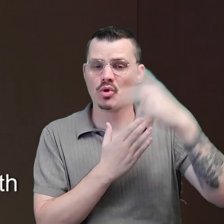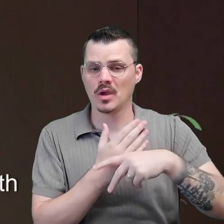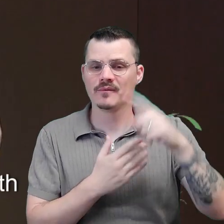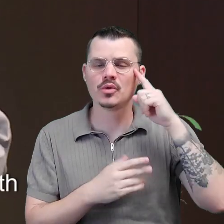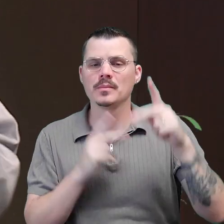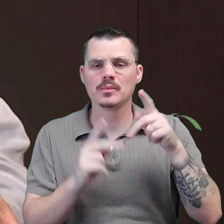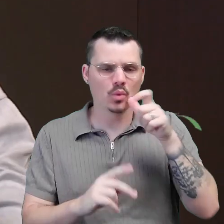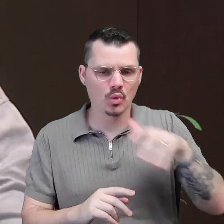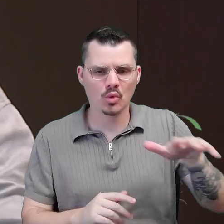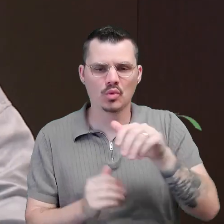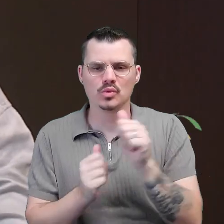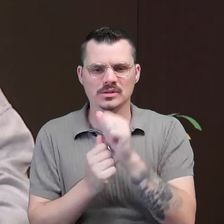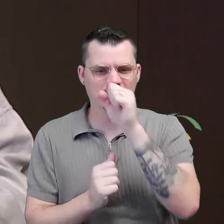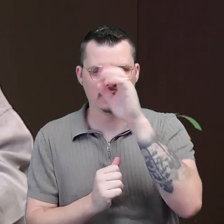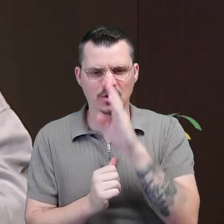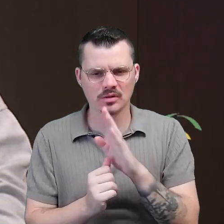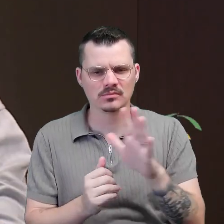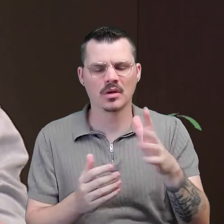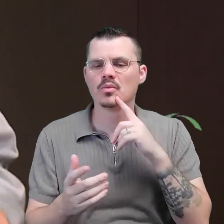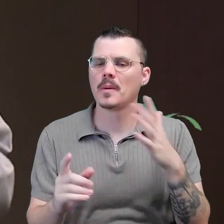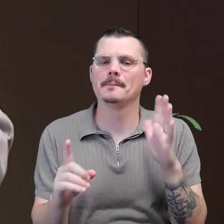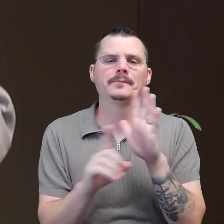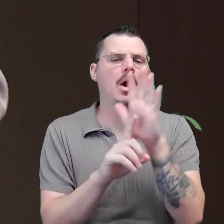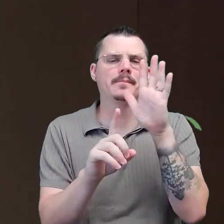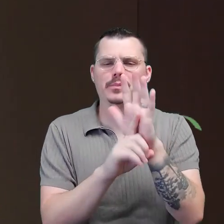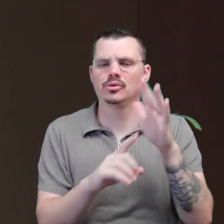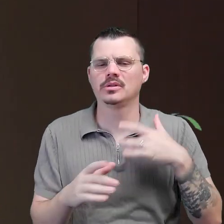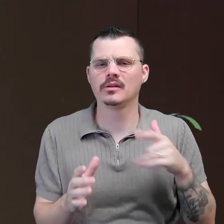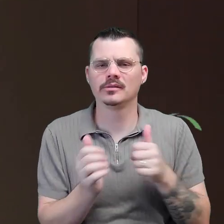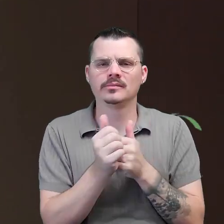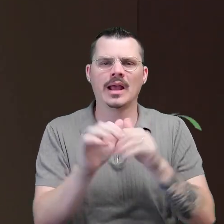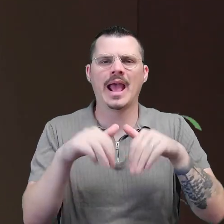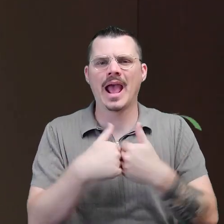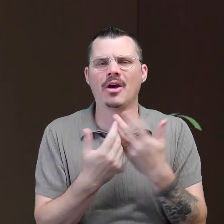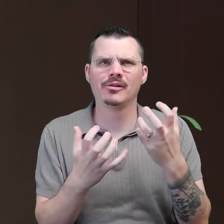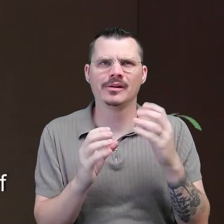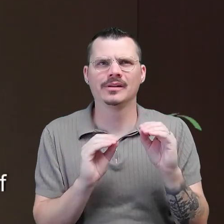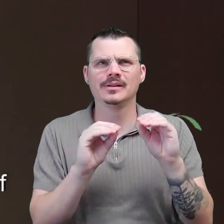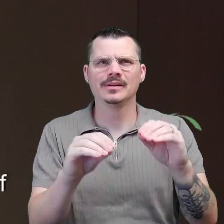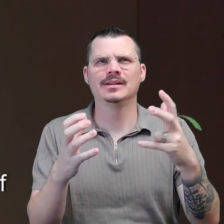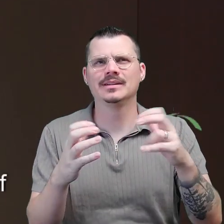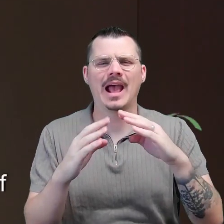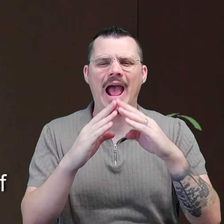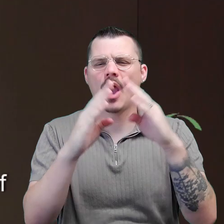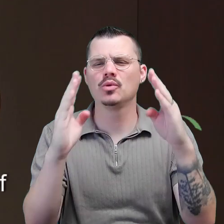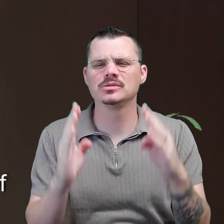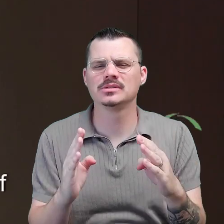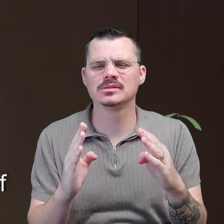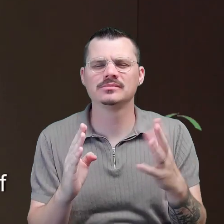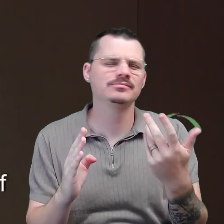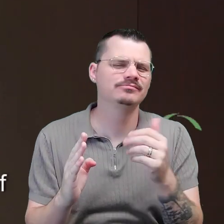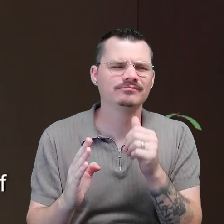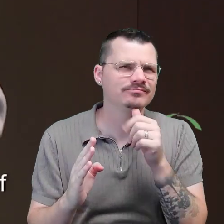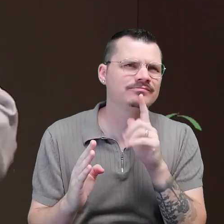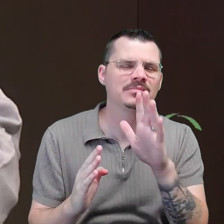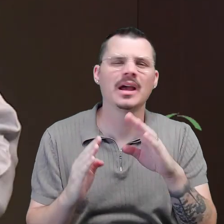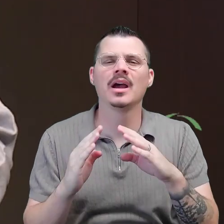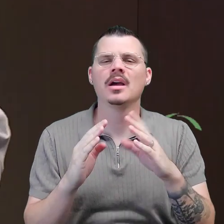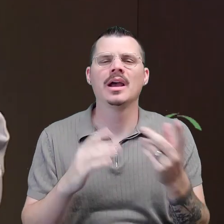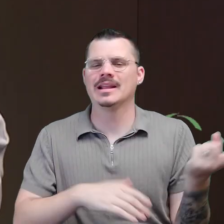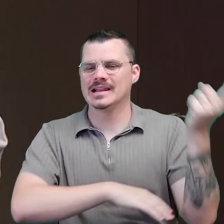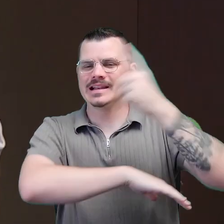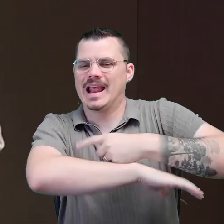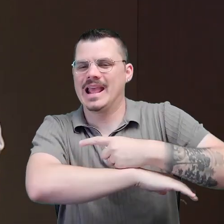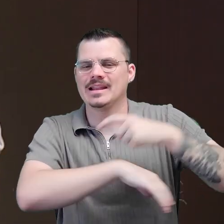for people with schizophrenia. It was a very popular model of housing, not really housing, very popular model of